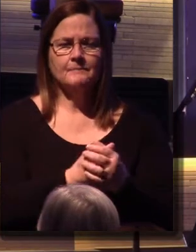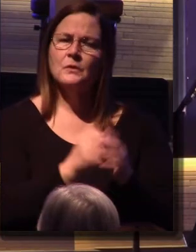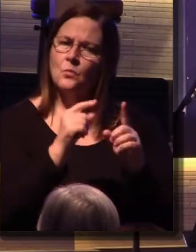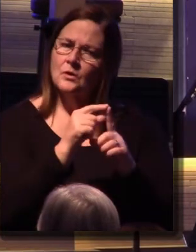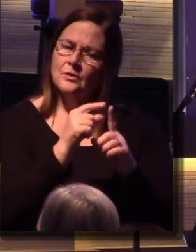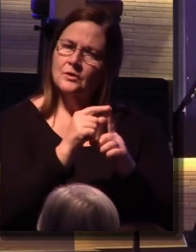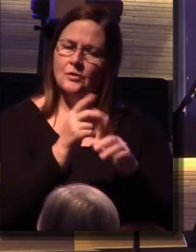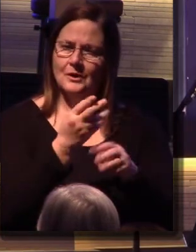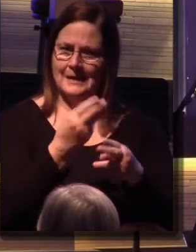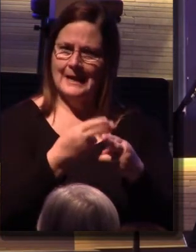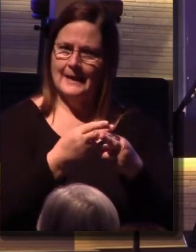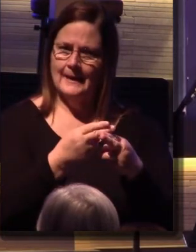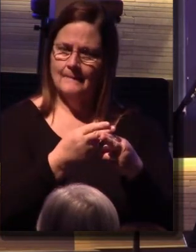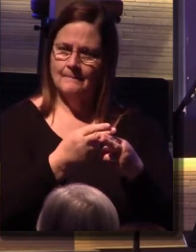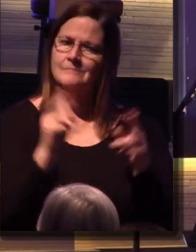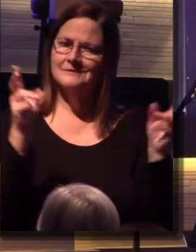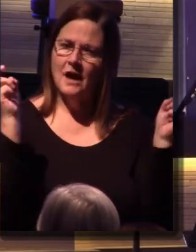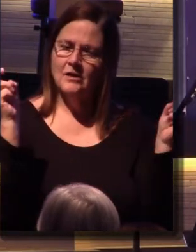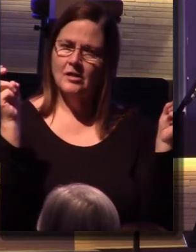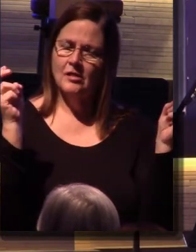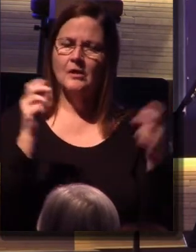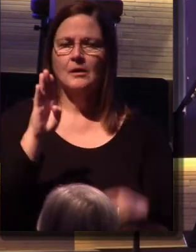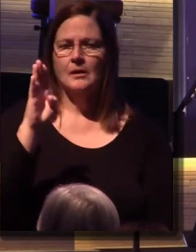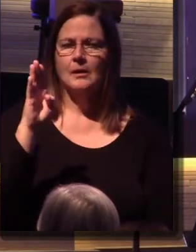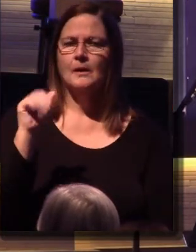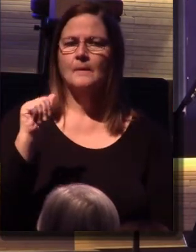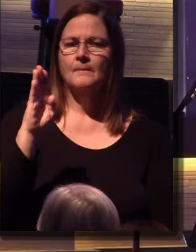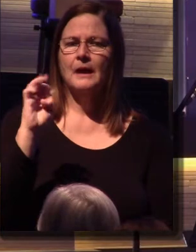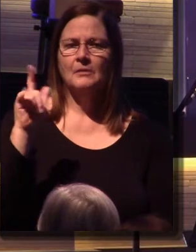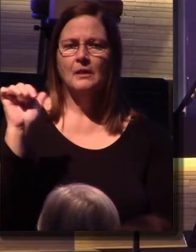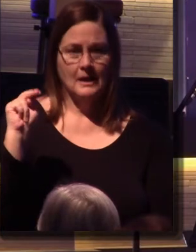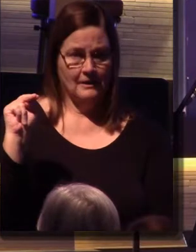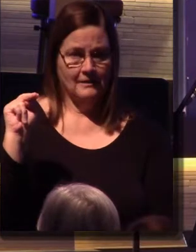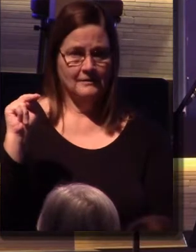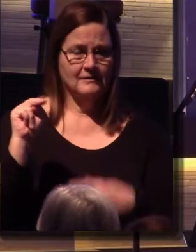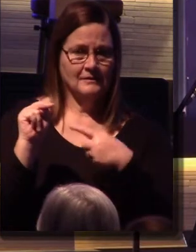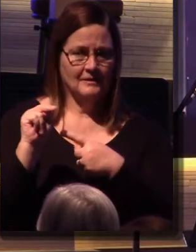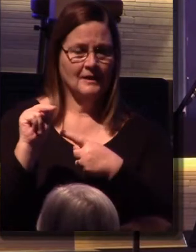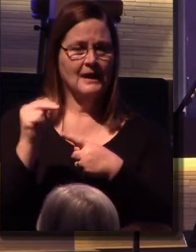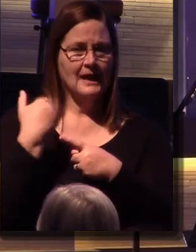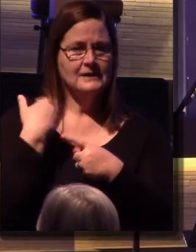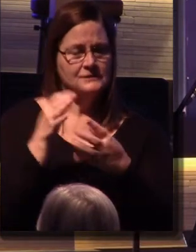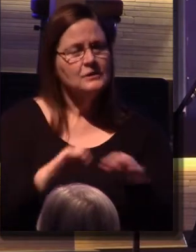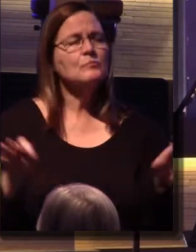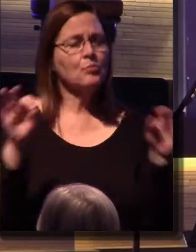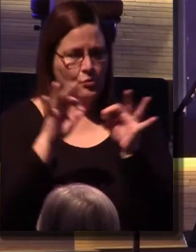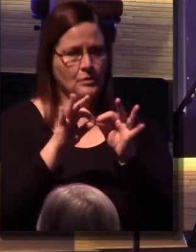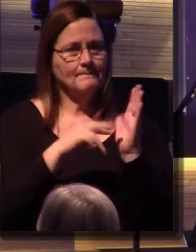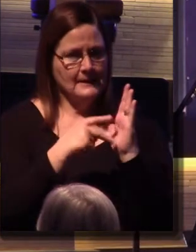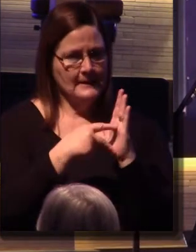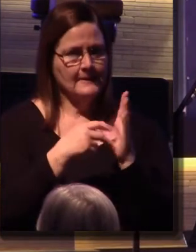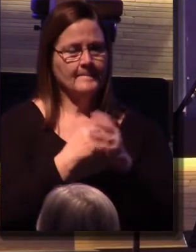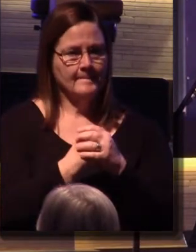concept, the very word or name or title, Babylon, has an